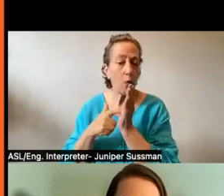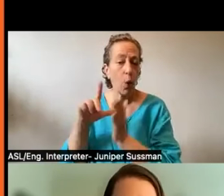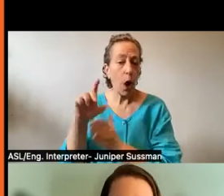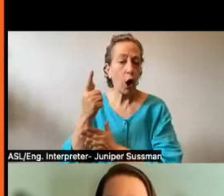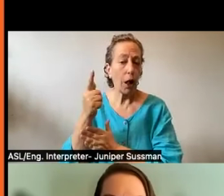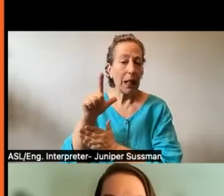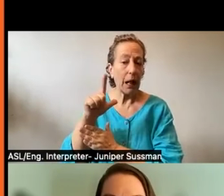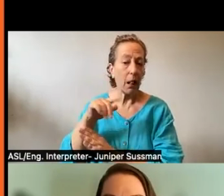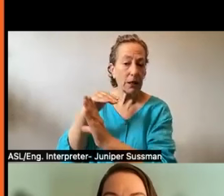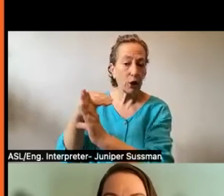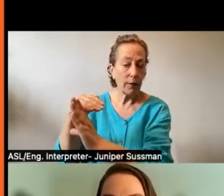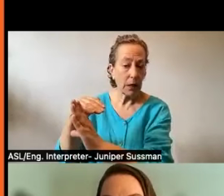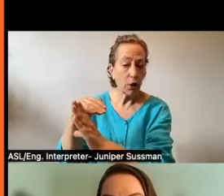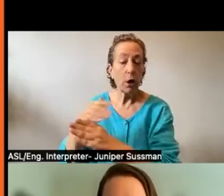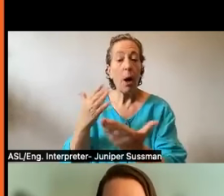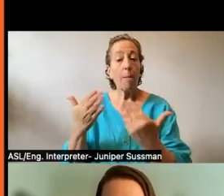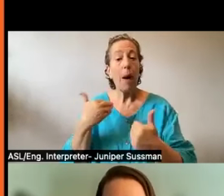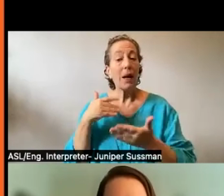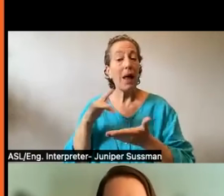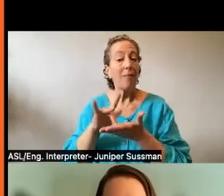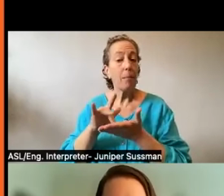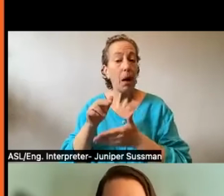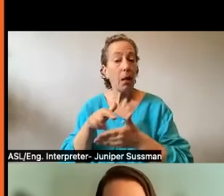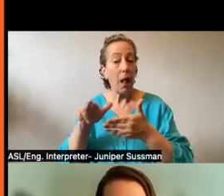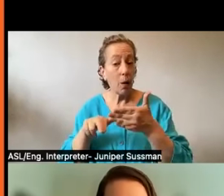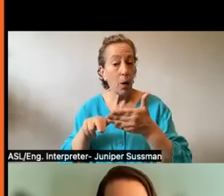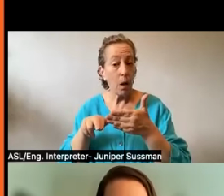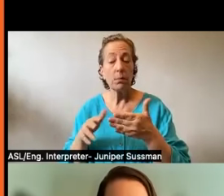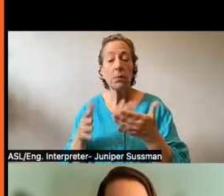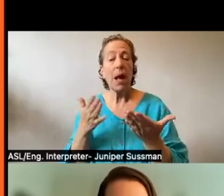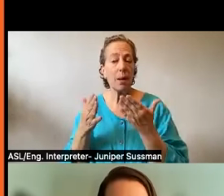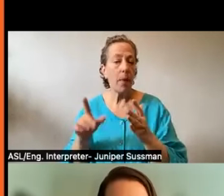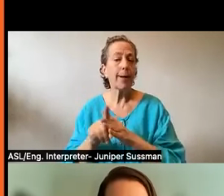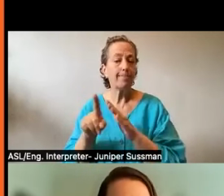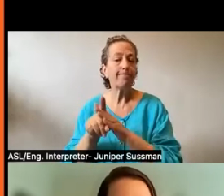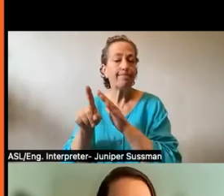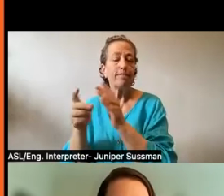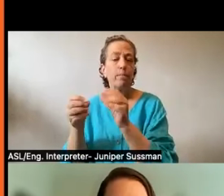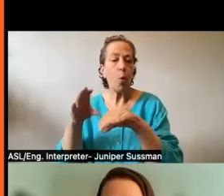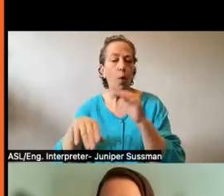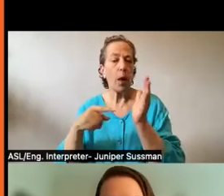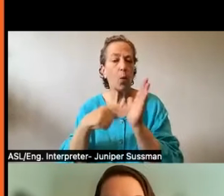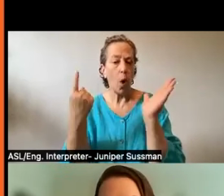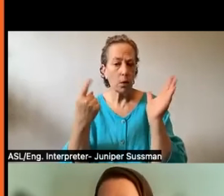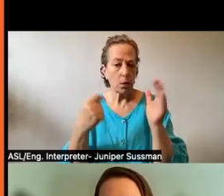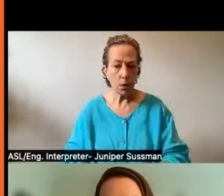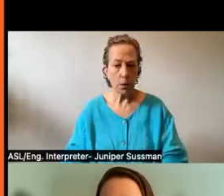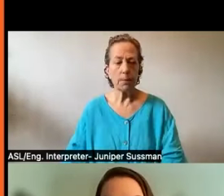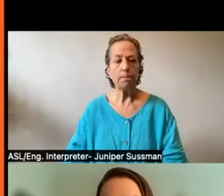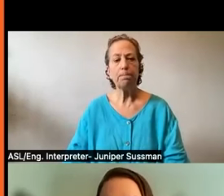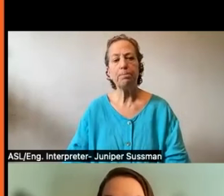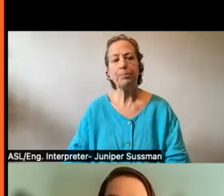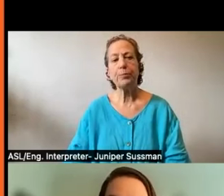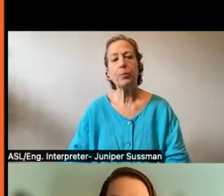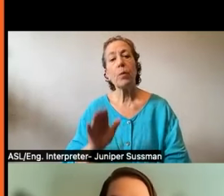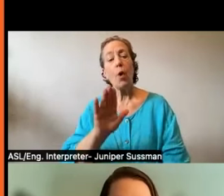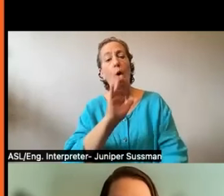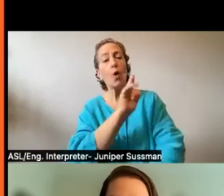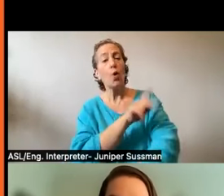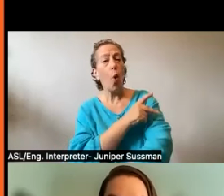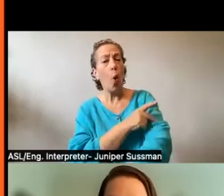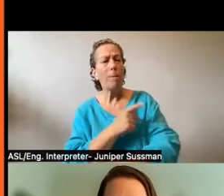affect medical outcomes, could come up more than once in a person's life. Your patients and clients just may need help